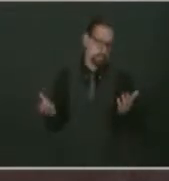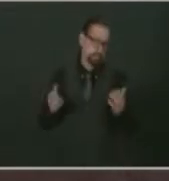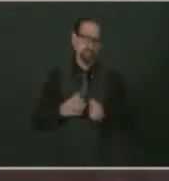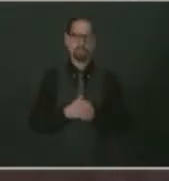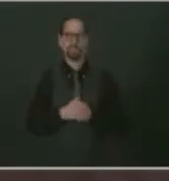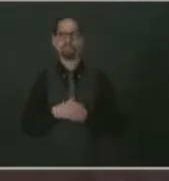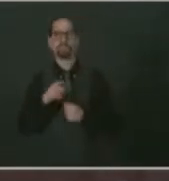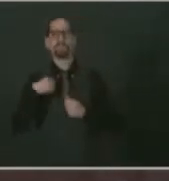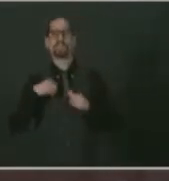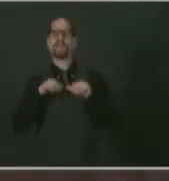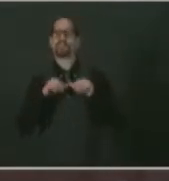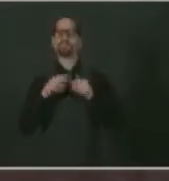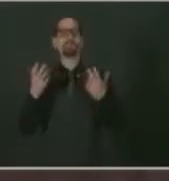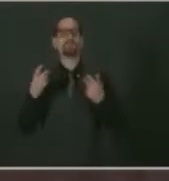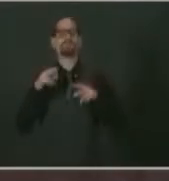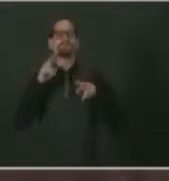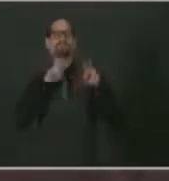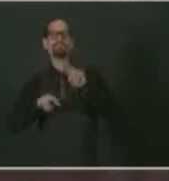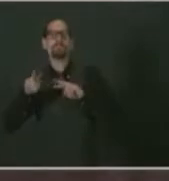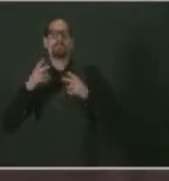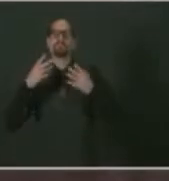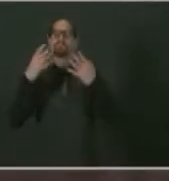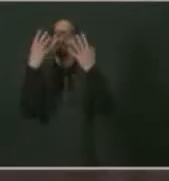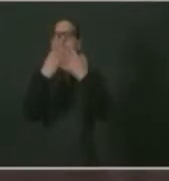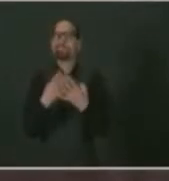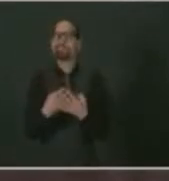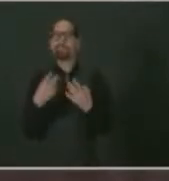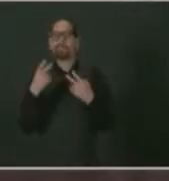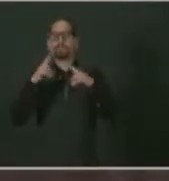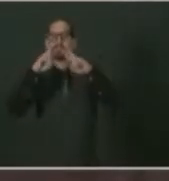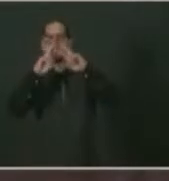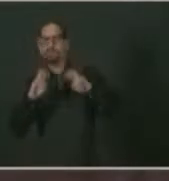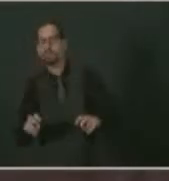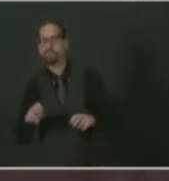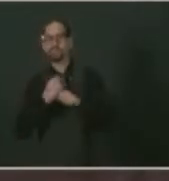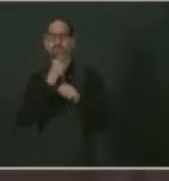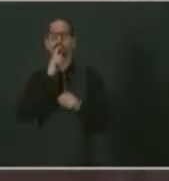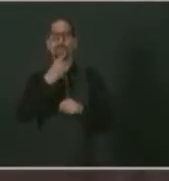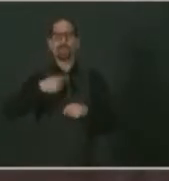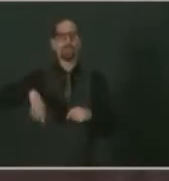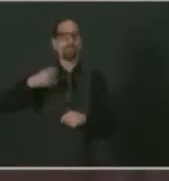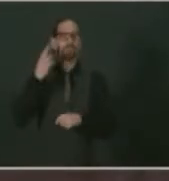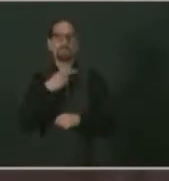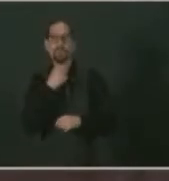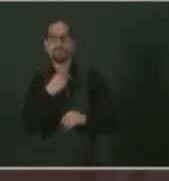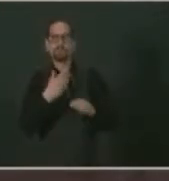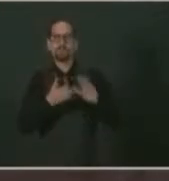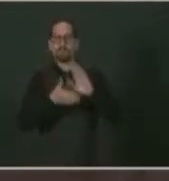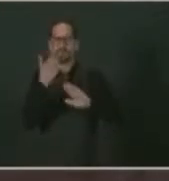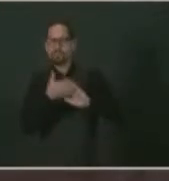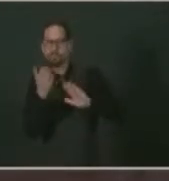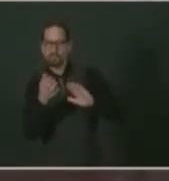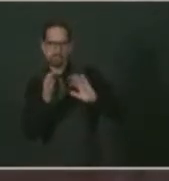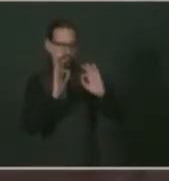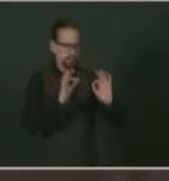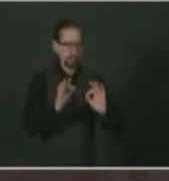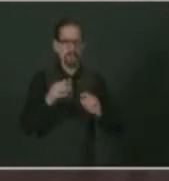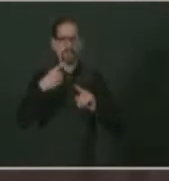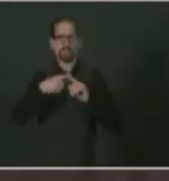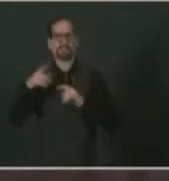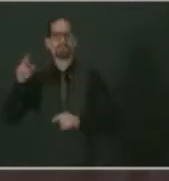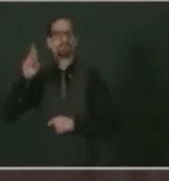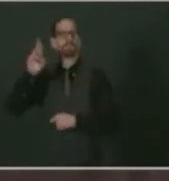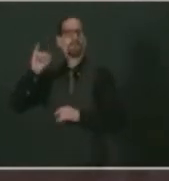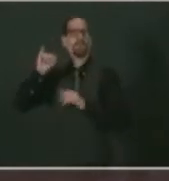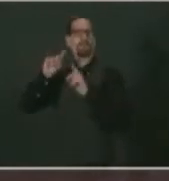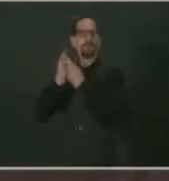public health conditions in close consultation with Dr. Alexander Scott and RIDOH. And we look forward to a day when we can be